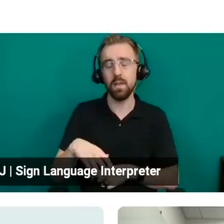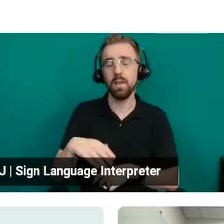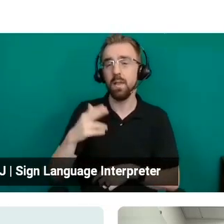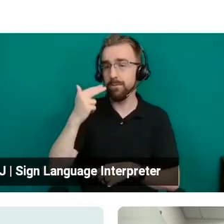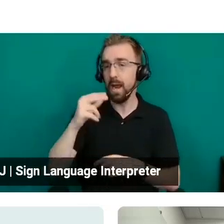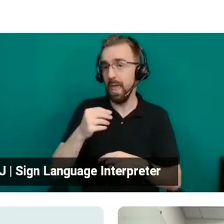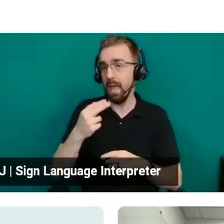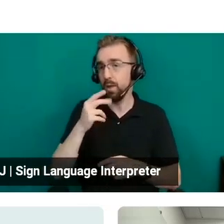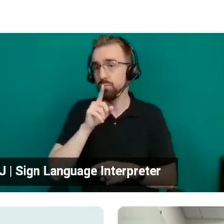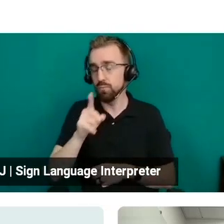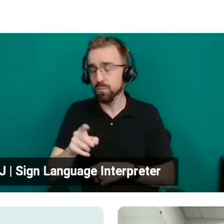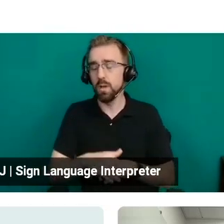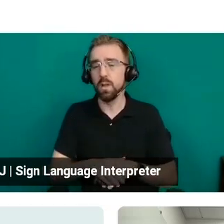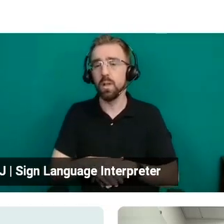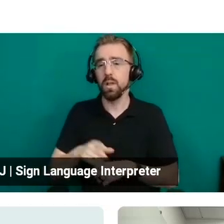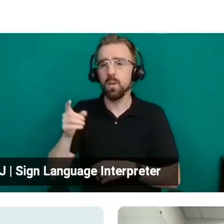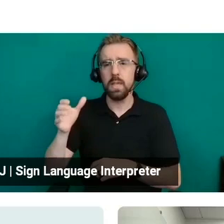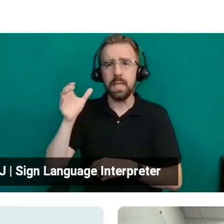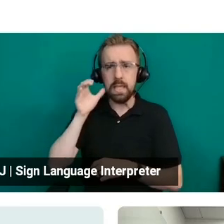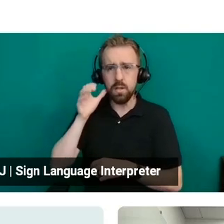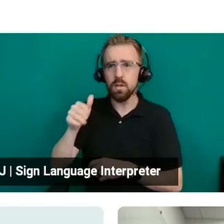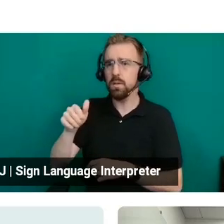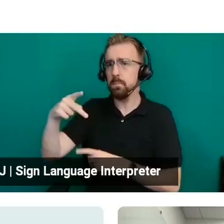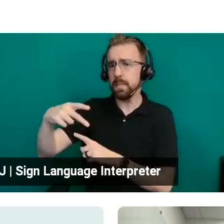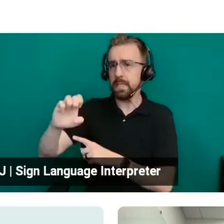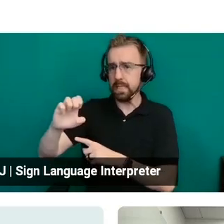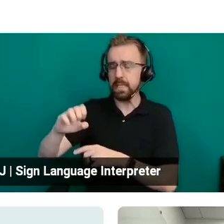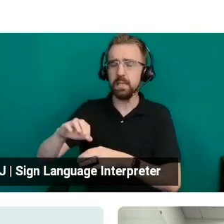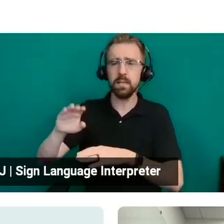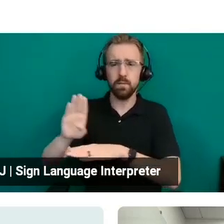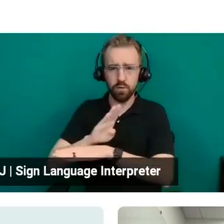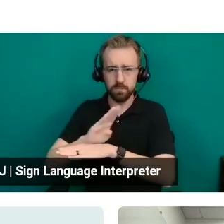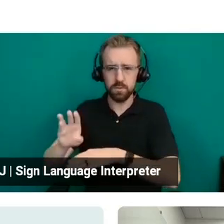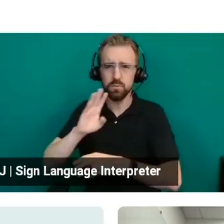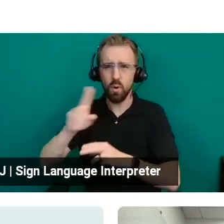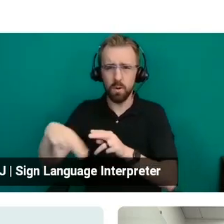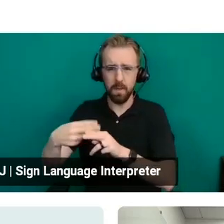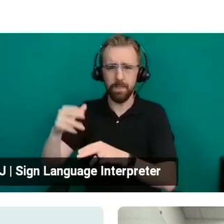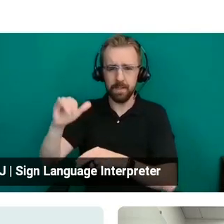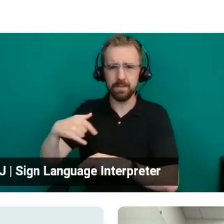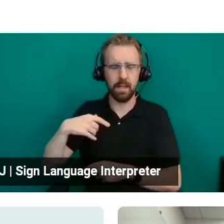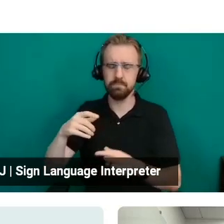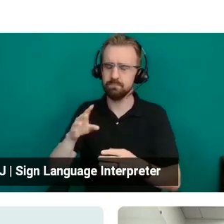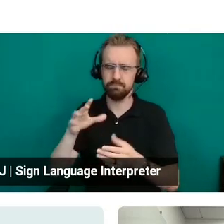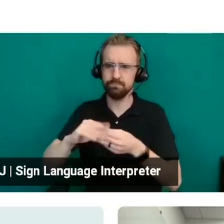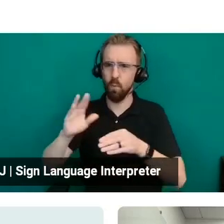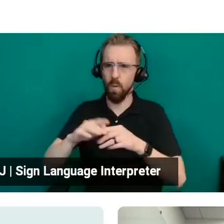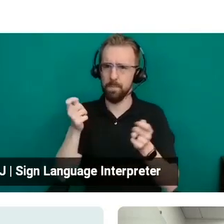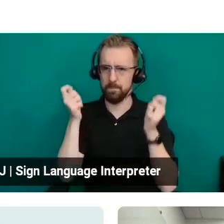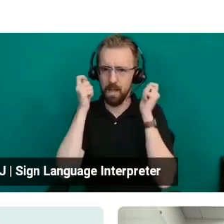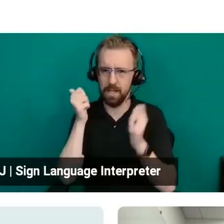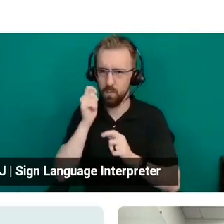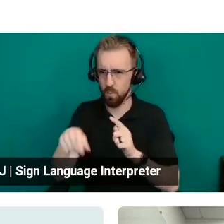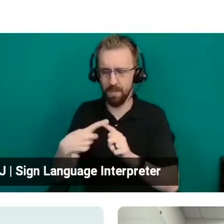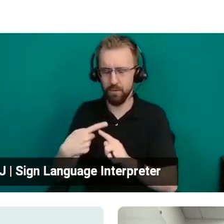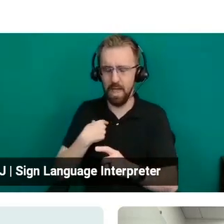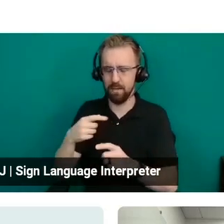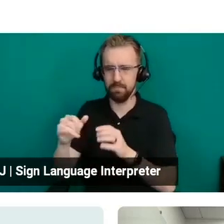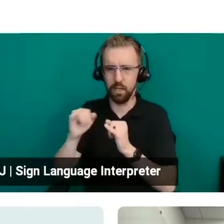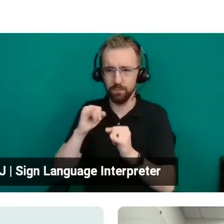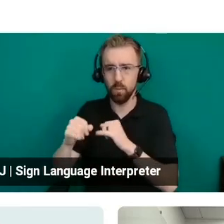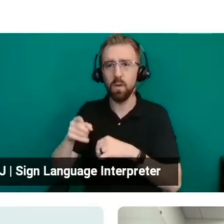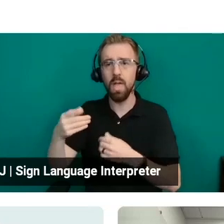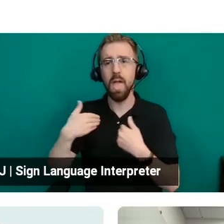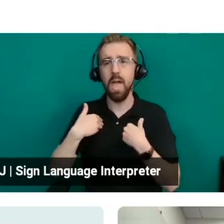but in a way, if you hear private equity firms talk about this, and I see this on the podcast every day when I interview these firms, a lot of them have the